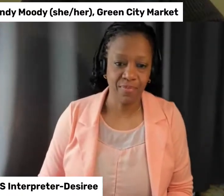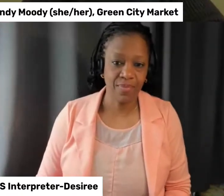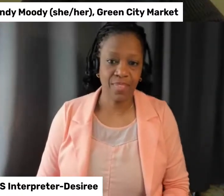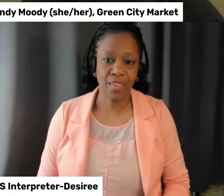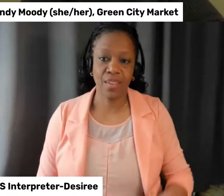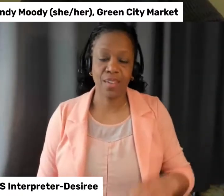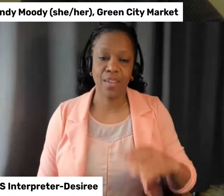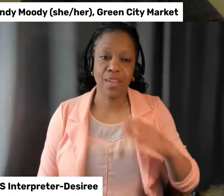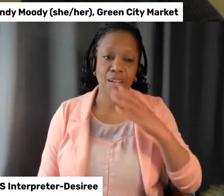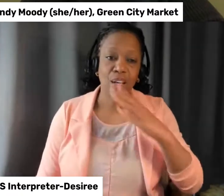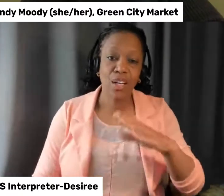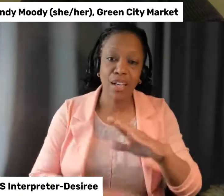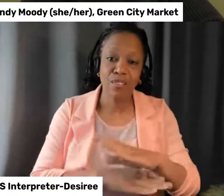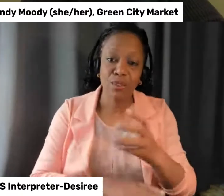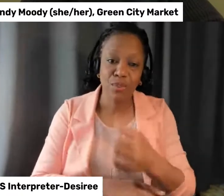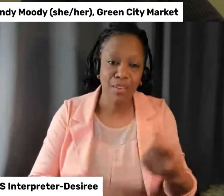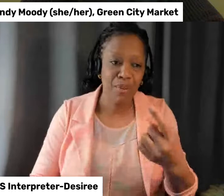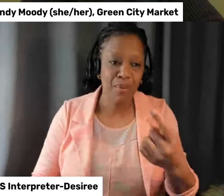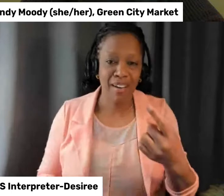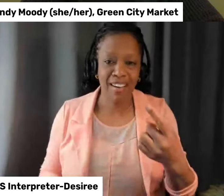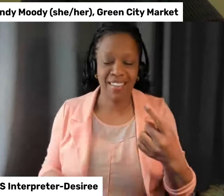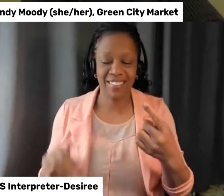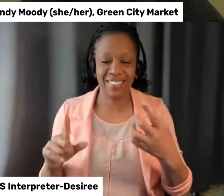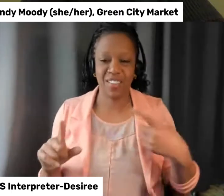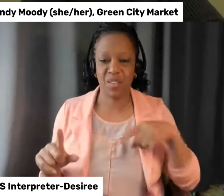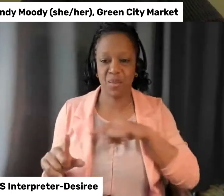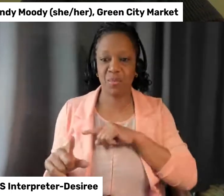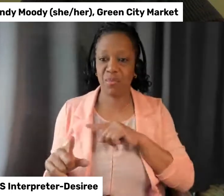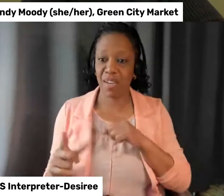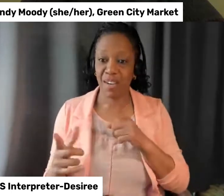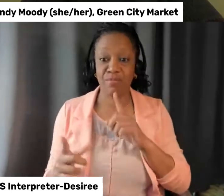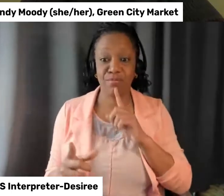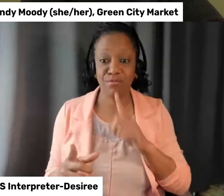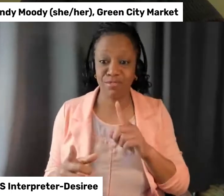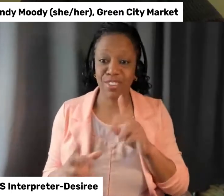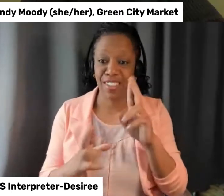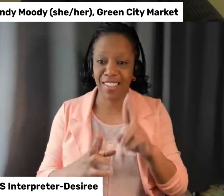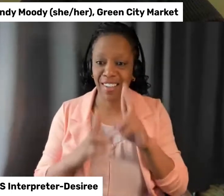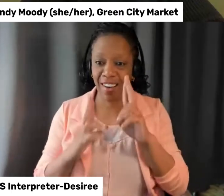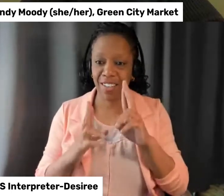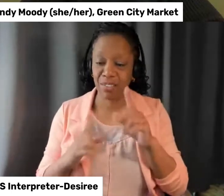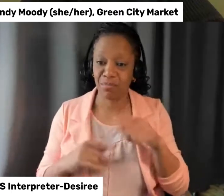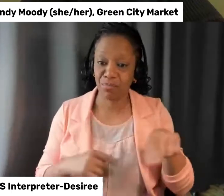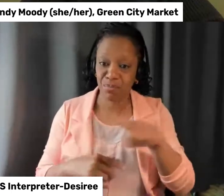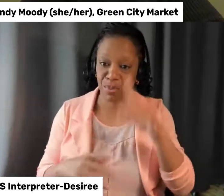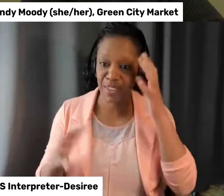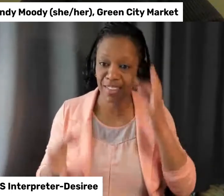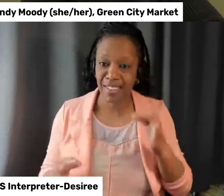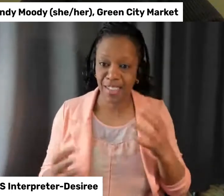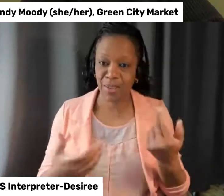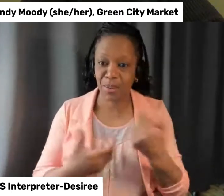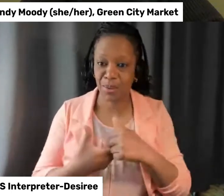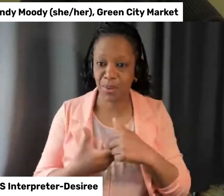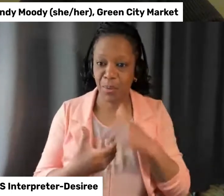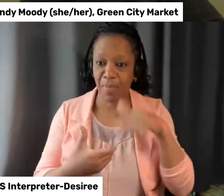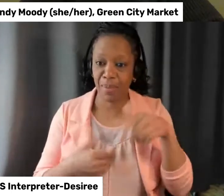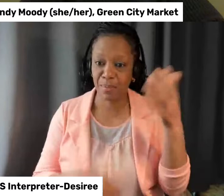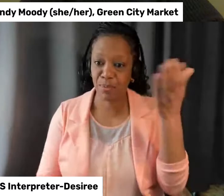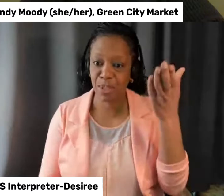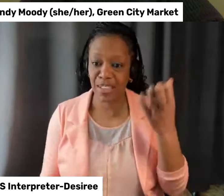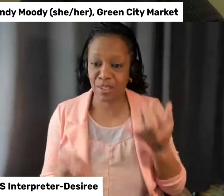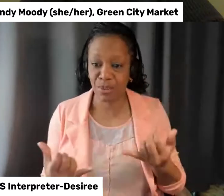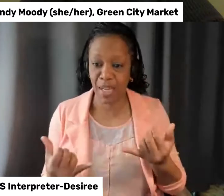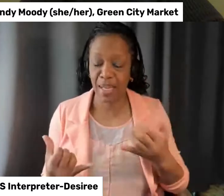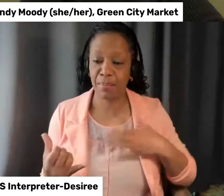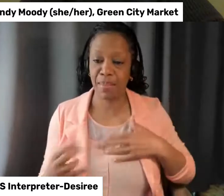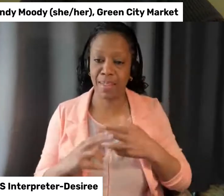Good afternoon, everyone. We are honored that you chose to listen in on our presentation today. I'm